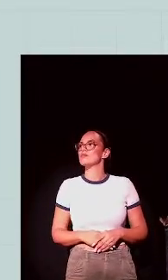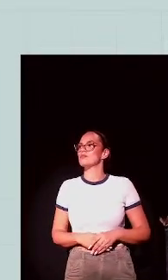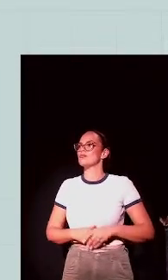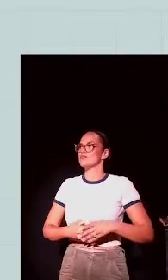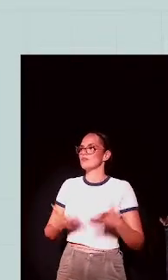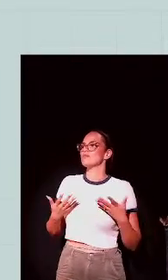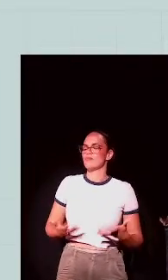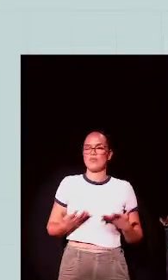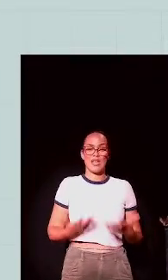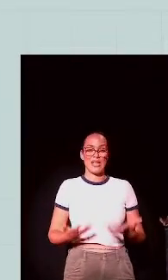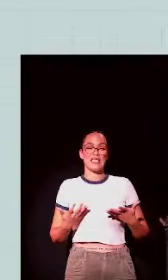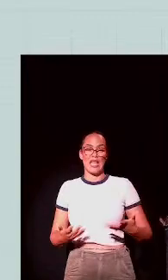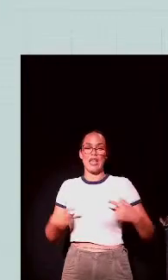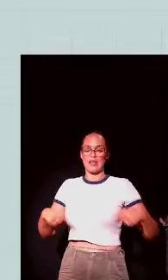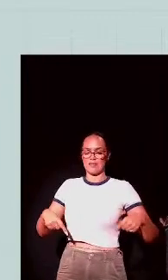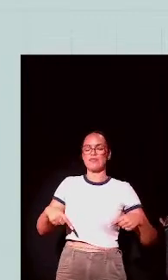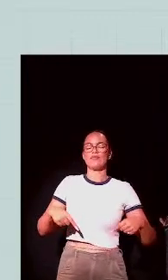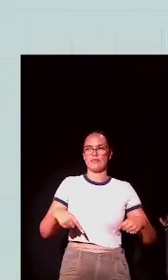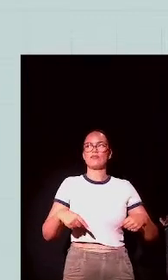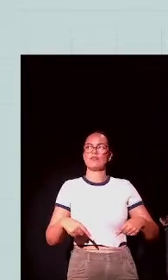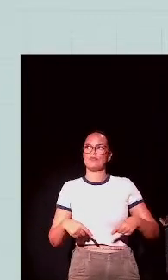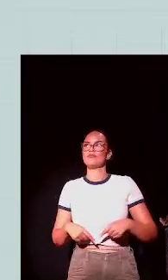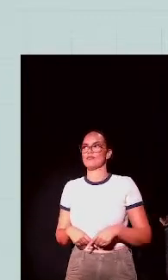Today is the day.